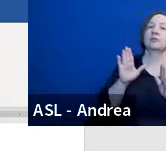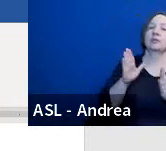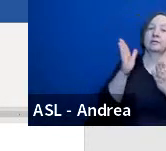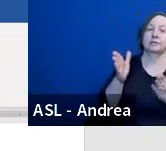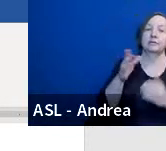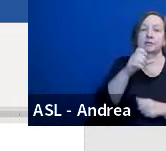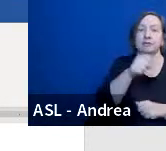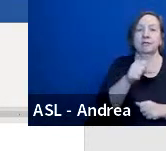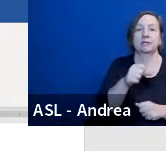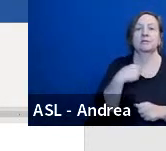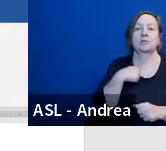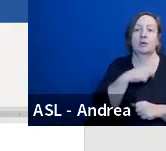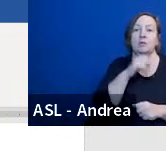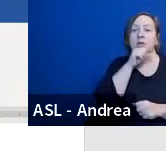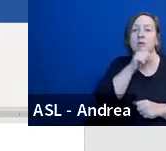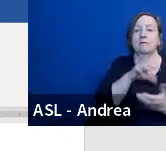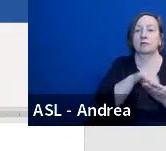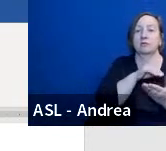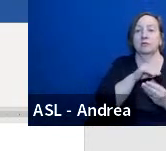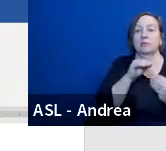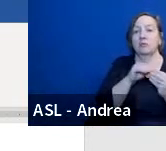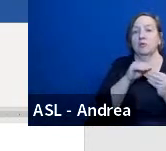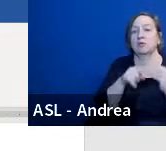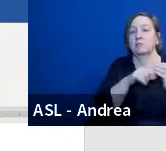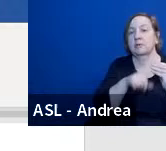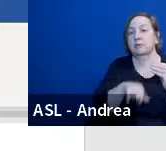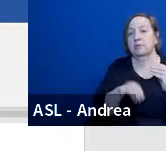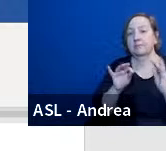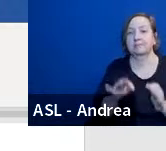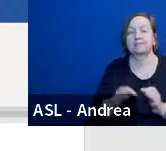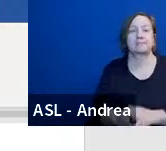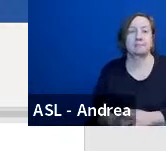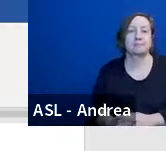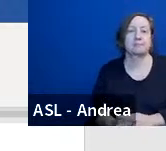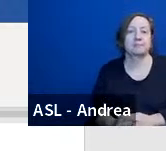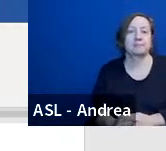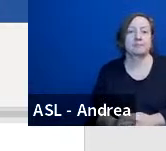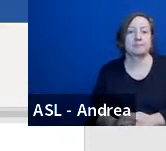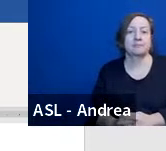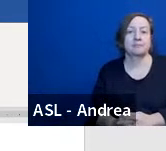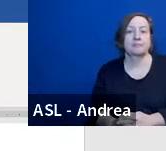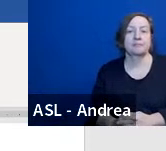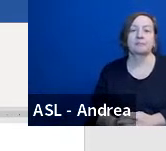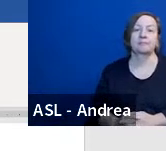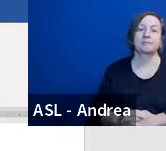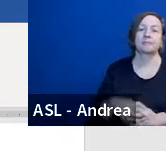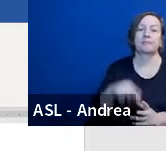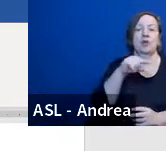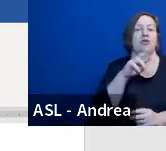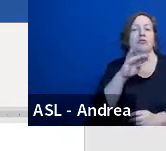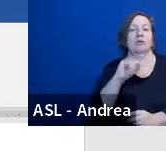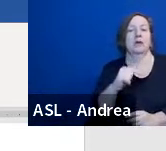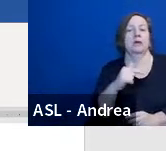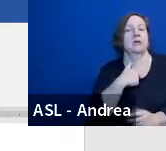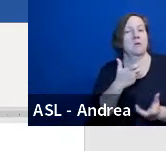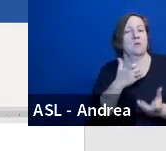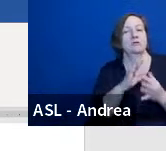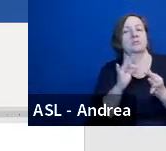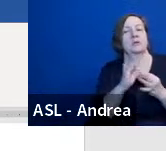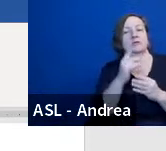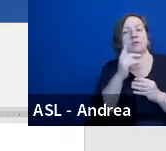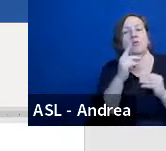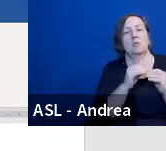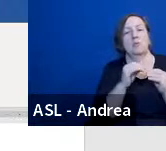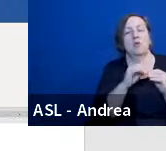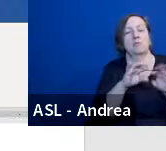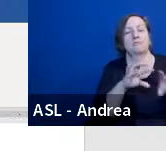Yes, we would love to learn more about that. So I want to quickly mention one other